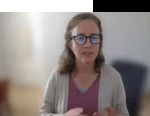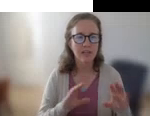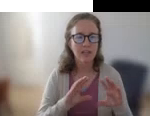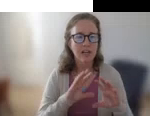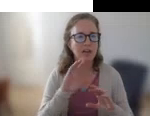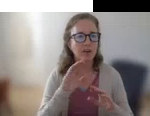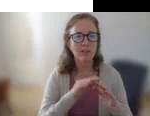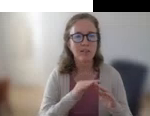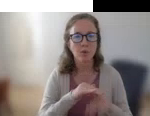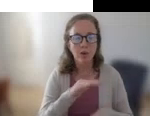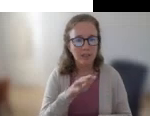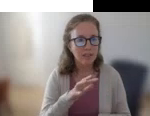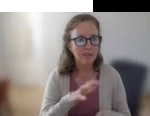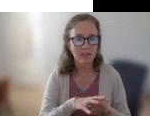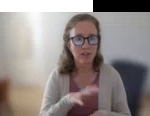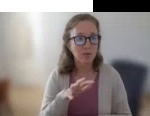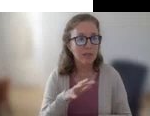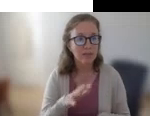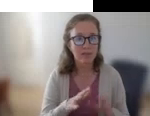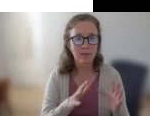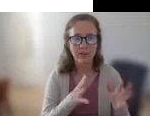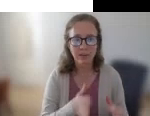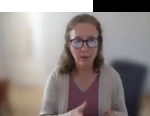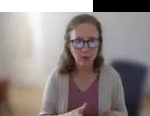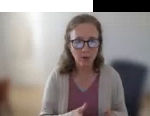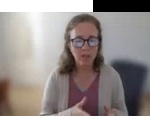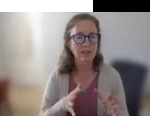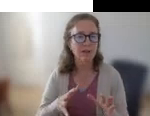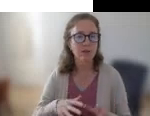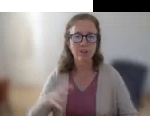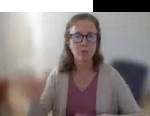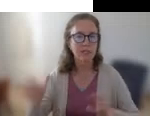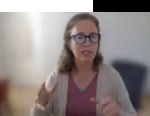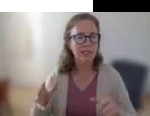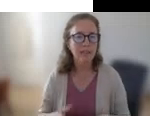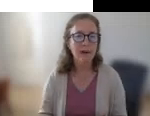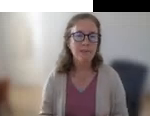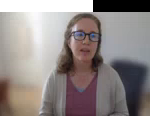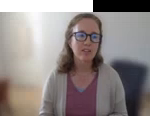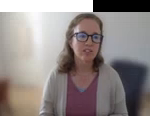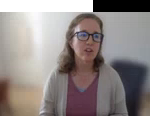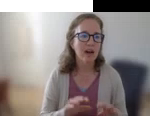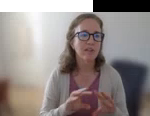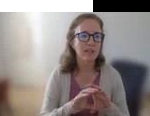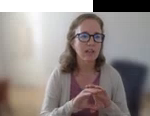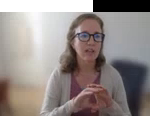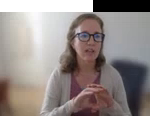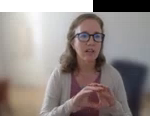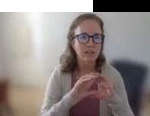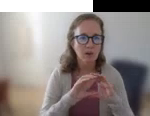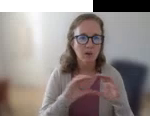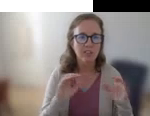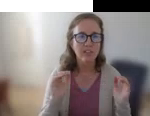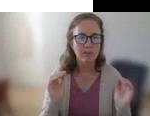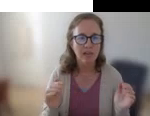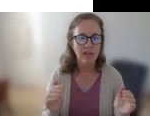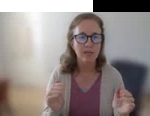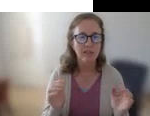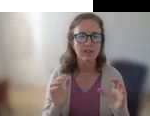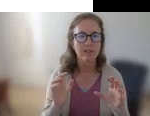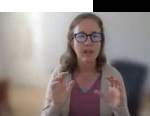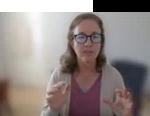different places. Everyone organizes their threads. Some are very organized, some are willy-nilly. And so having